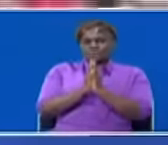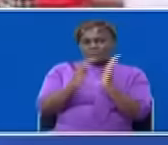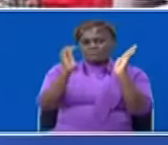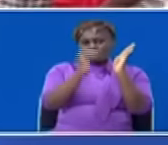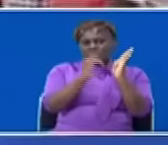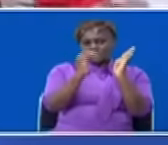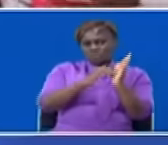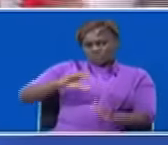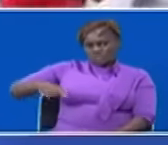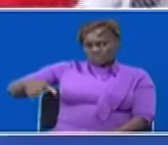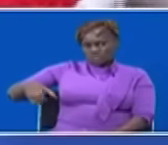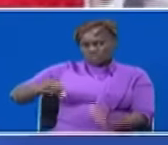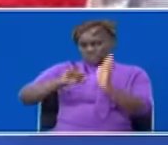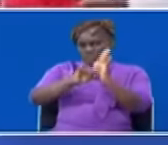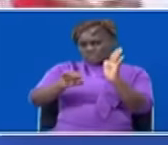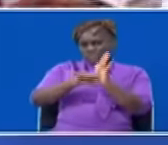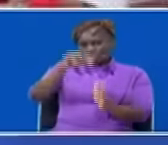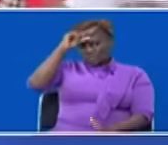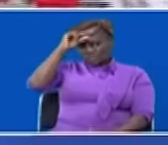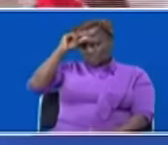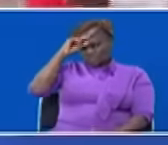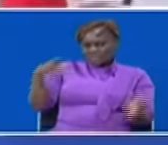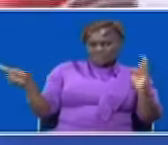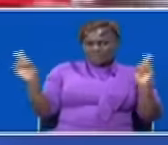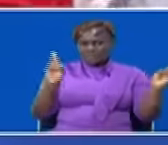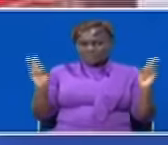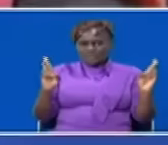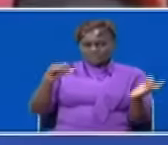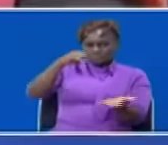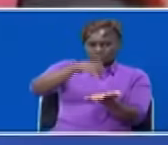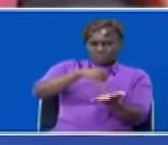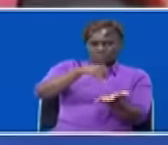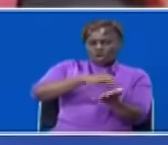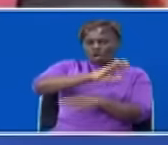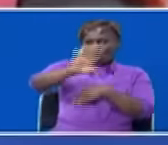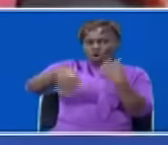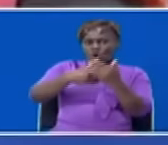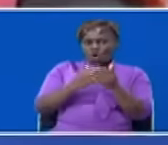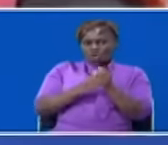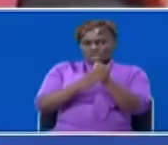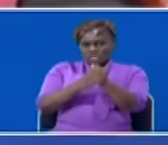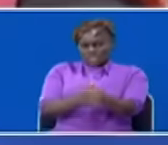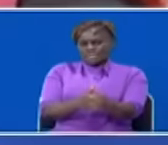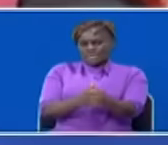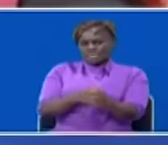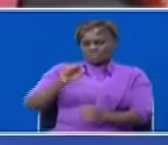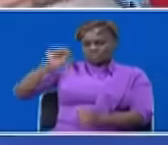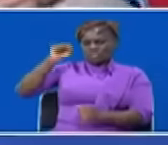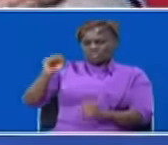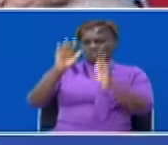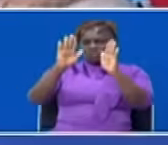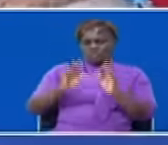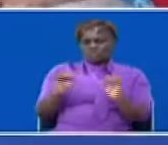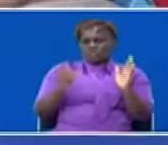Machakos County, indicated that the government was more than ready to incorporate all leaders, regardless of their political affiliations, for the sake